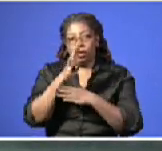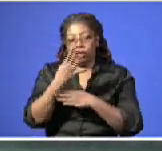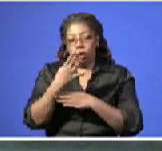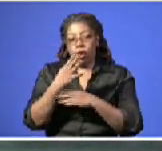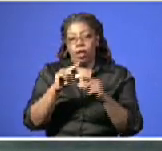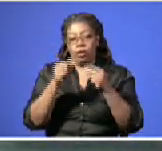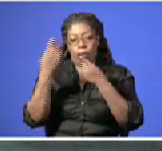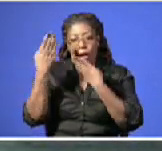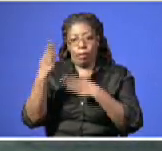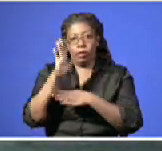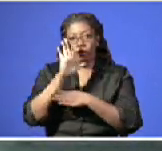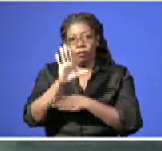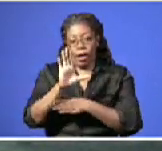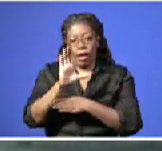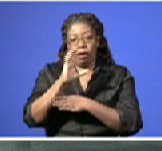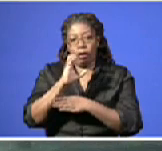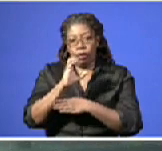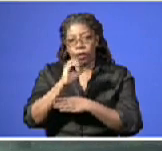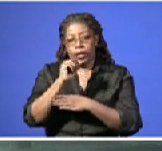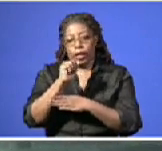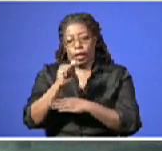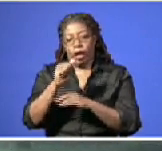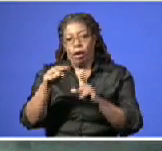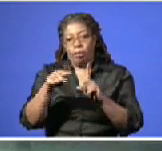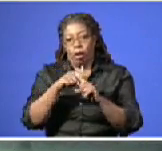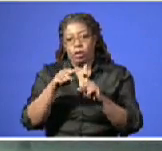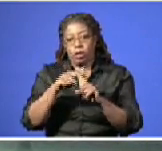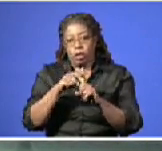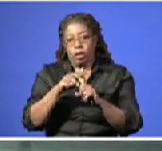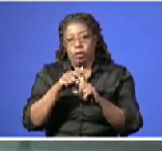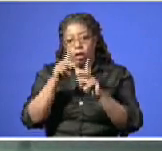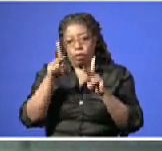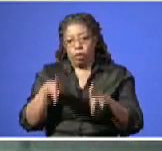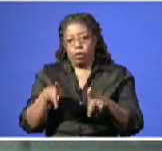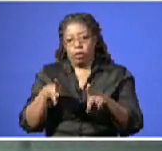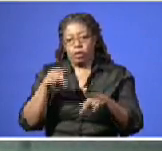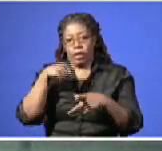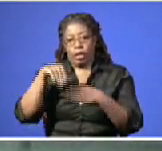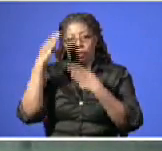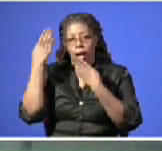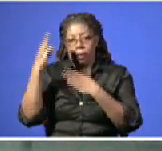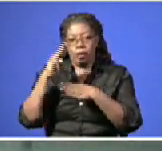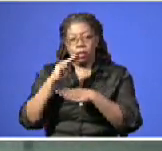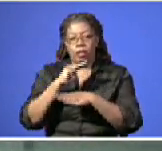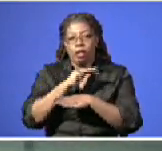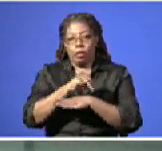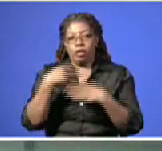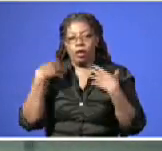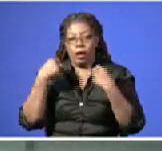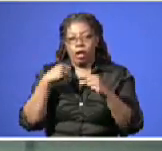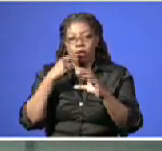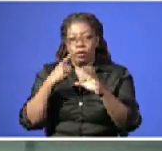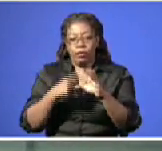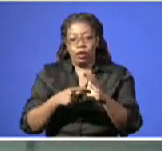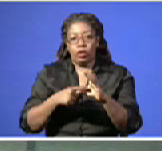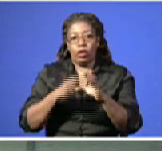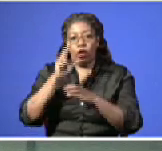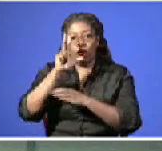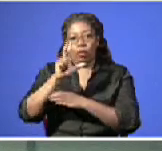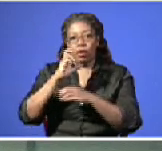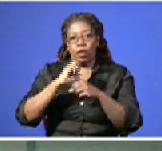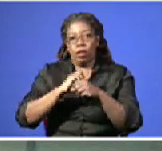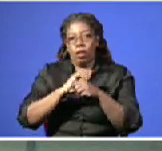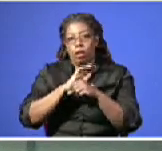There are now 508 positive COVID-19 cases in the Bahamas. The Ministry of Health also confirming 3